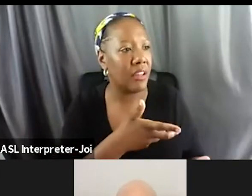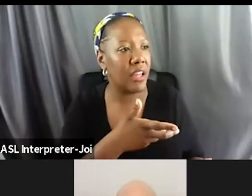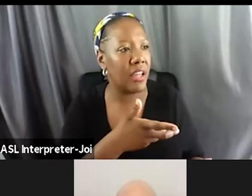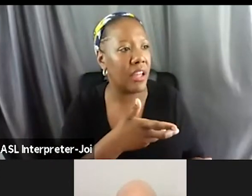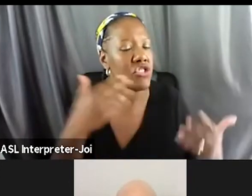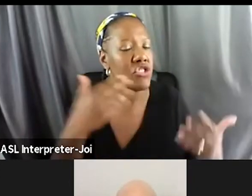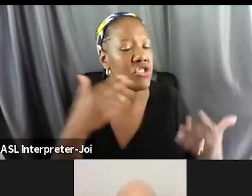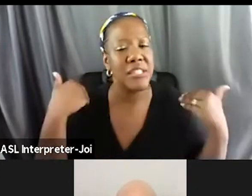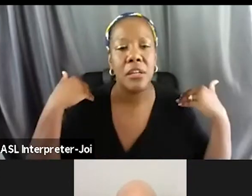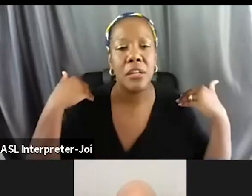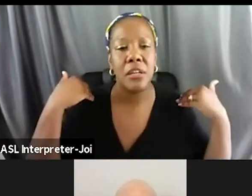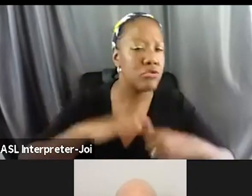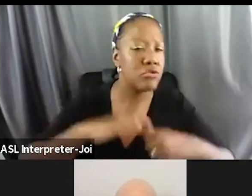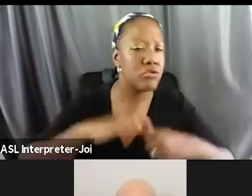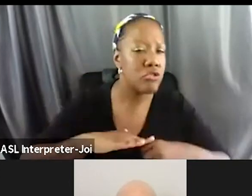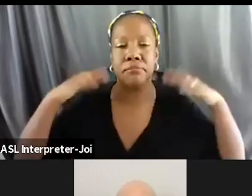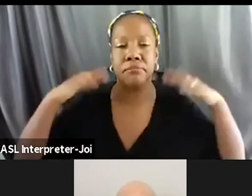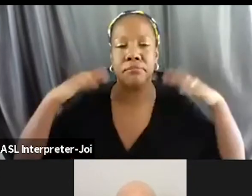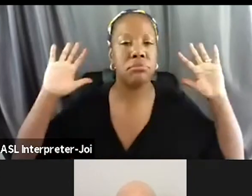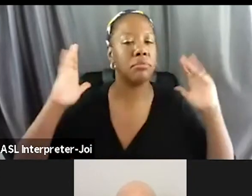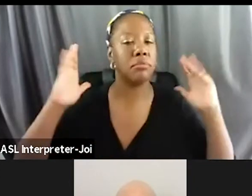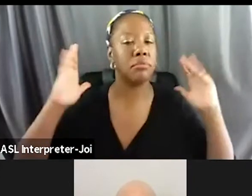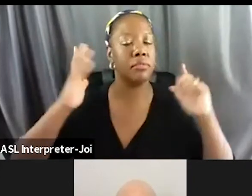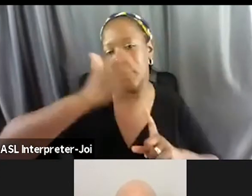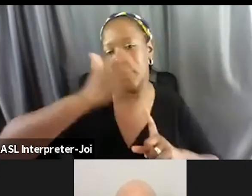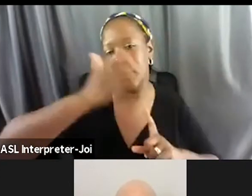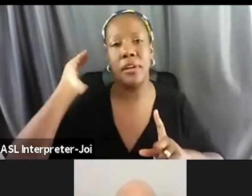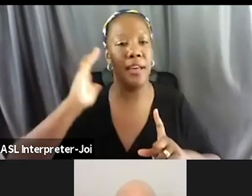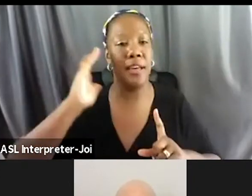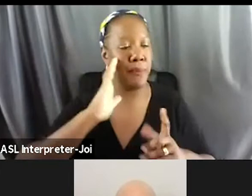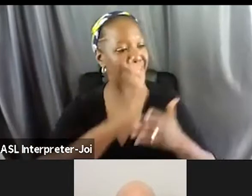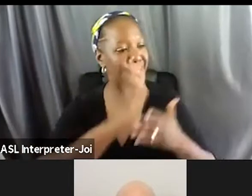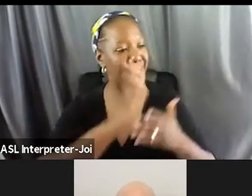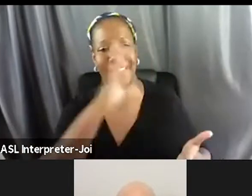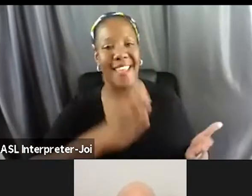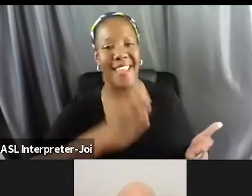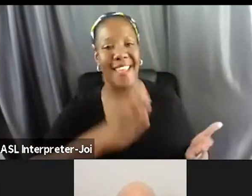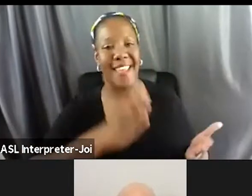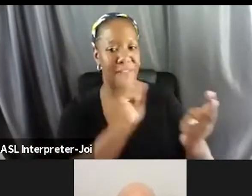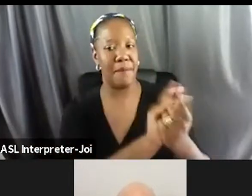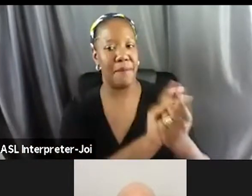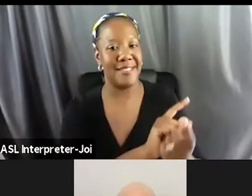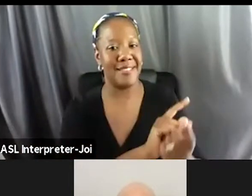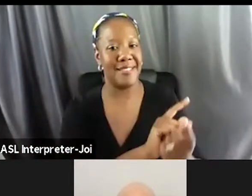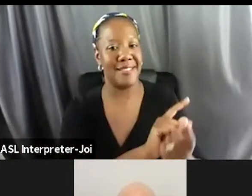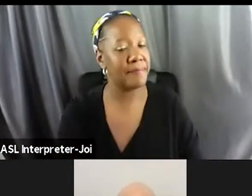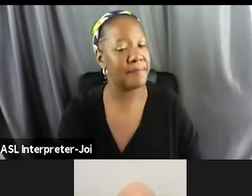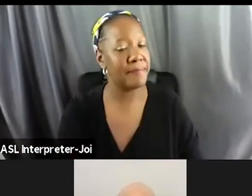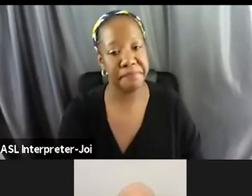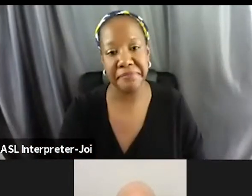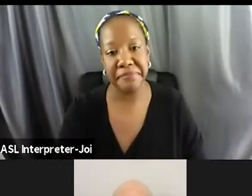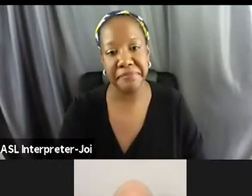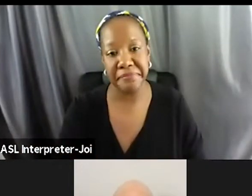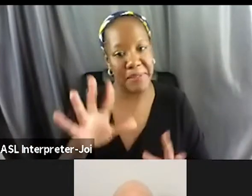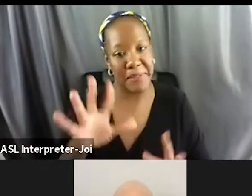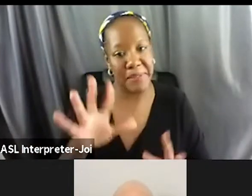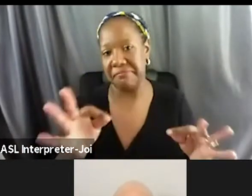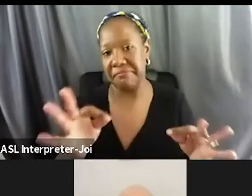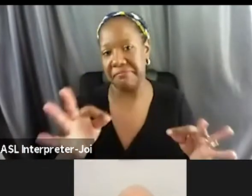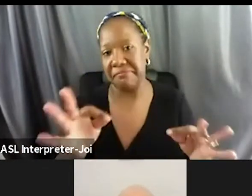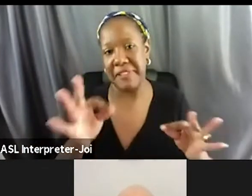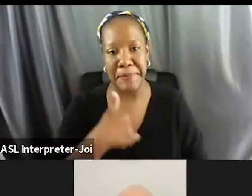she revealed a part of her that I'd never met. So, you know, that was it for me.